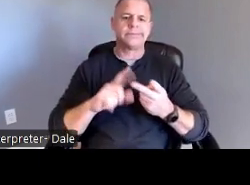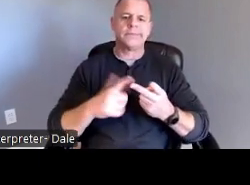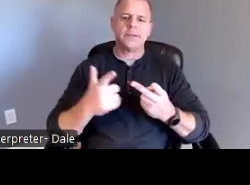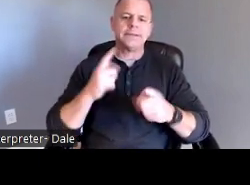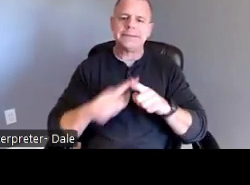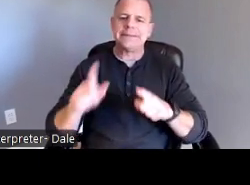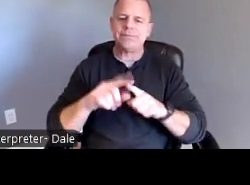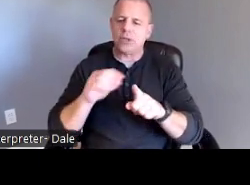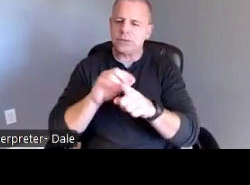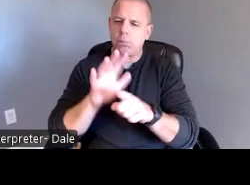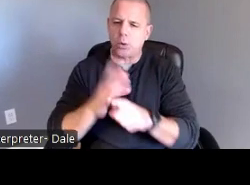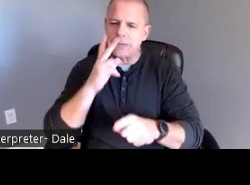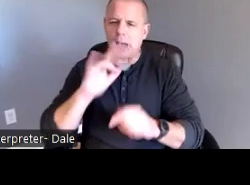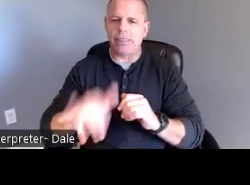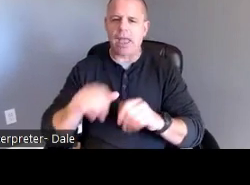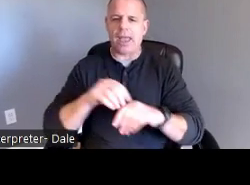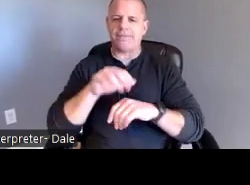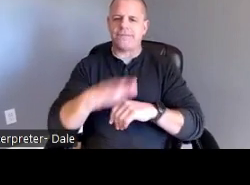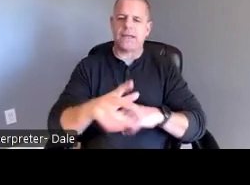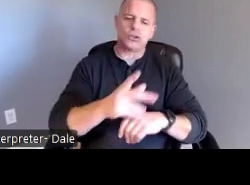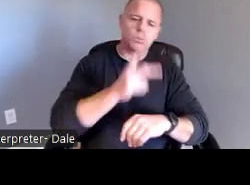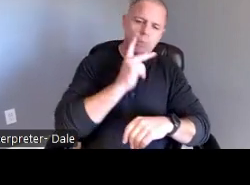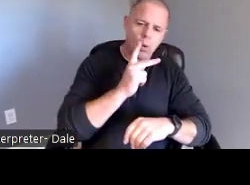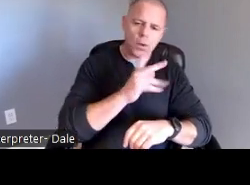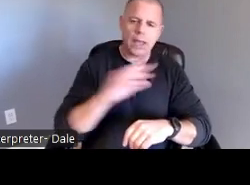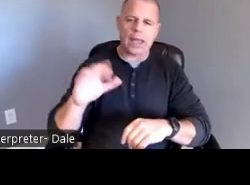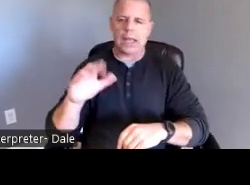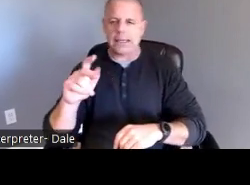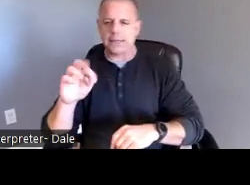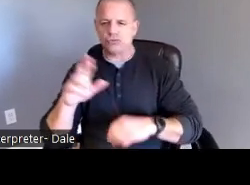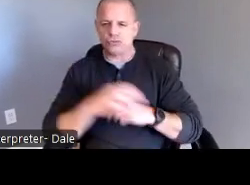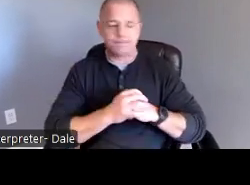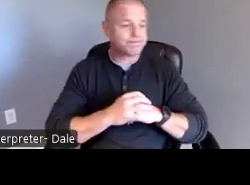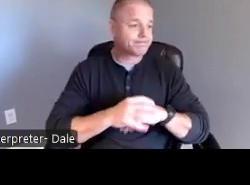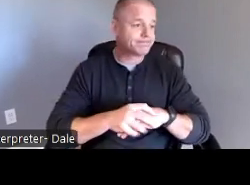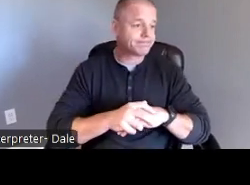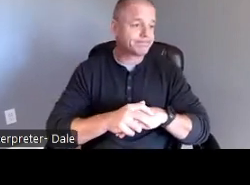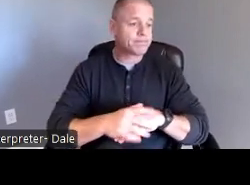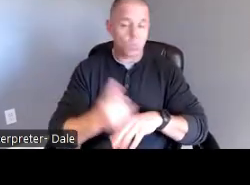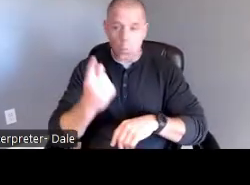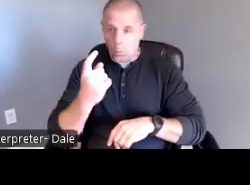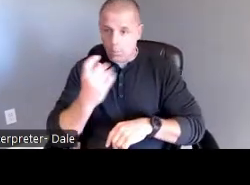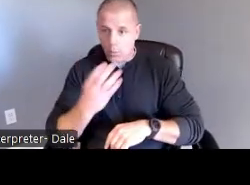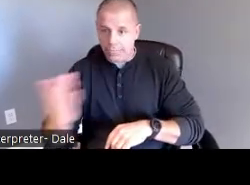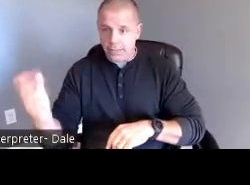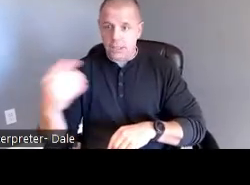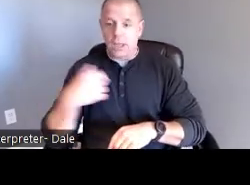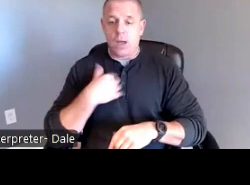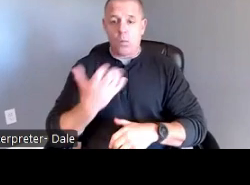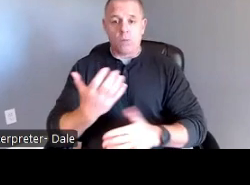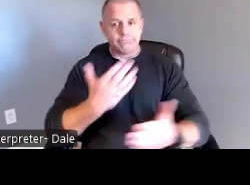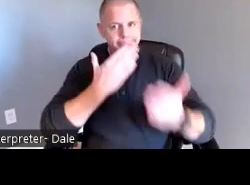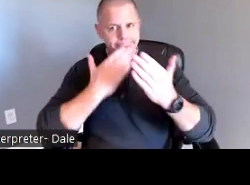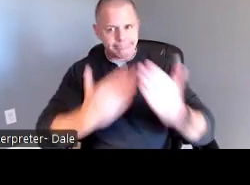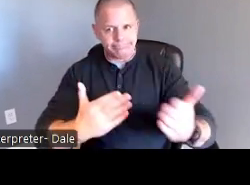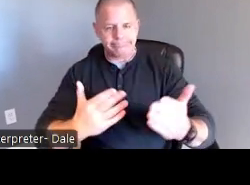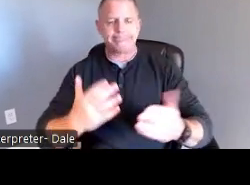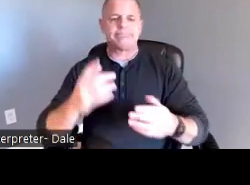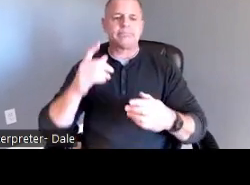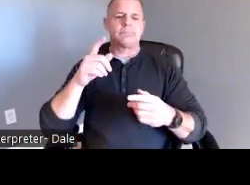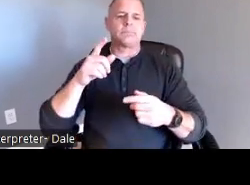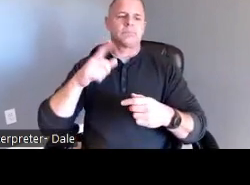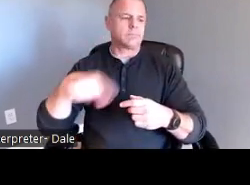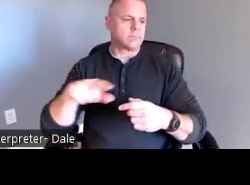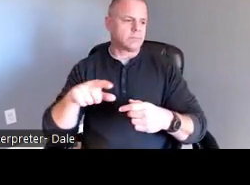affect smoking and lung cancer. And one more thing, I just want to acknowledge and thank the Institute